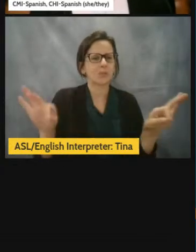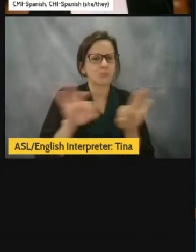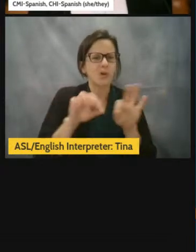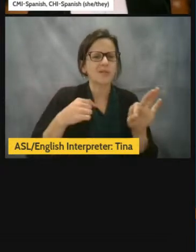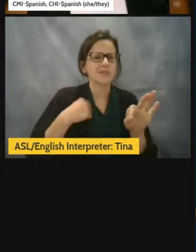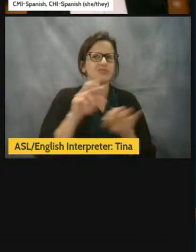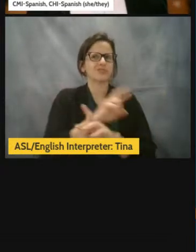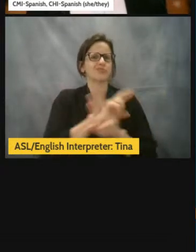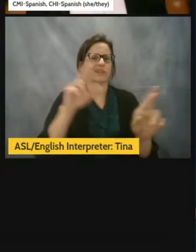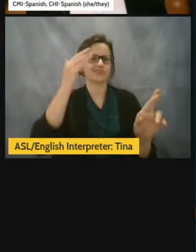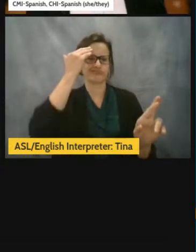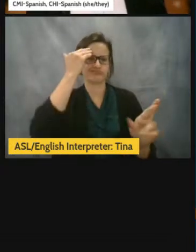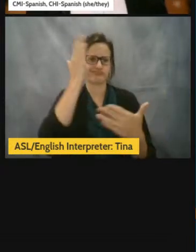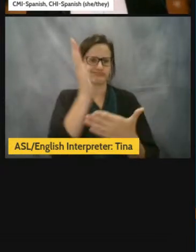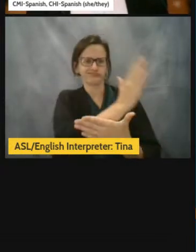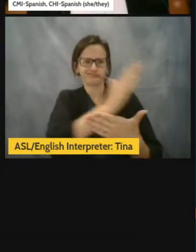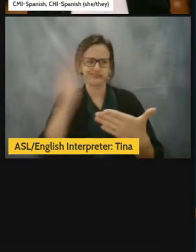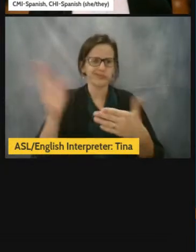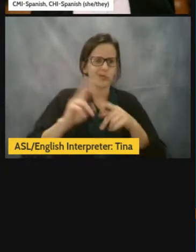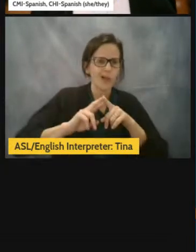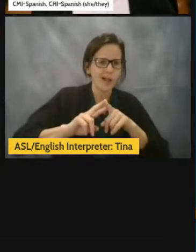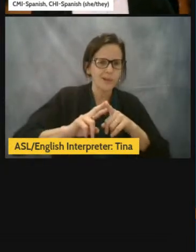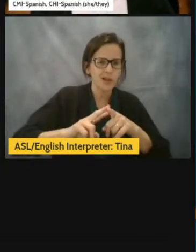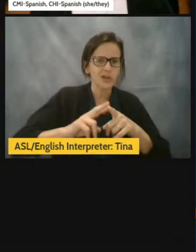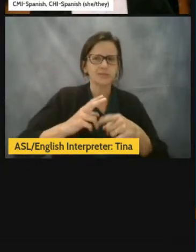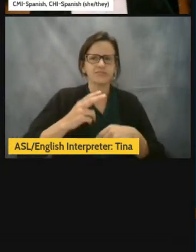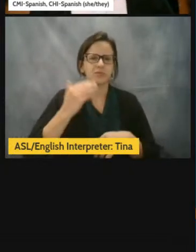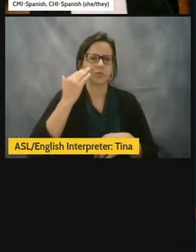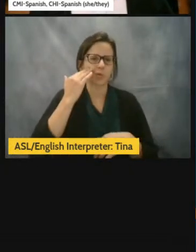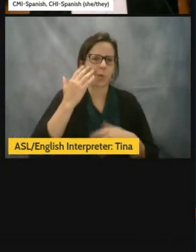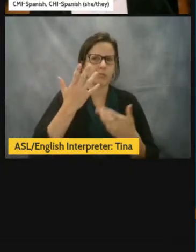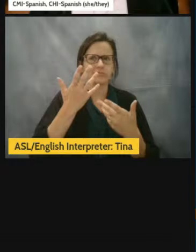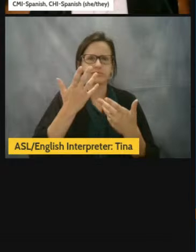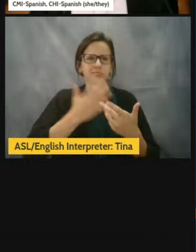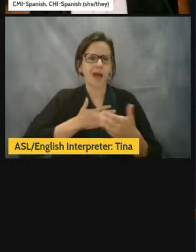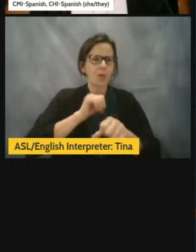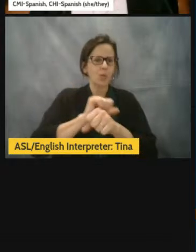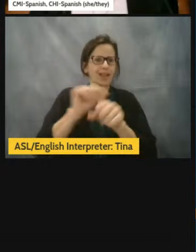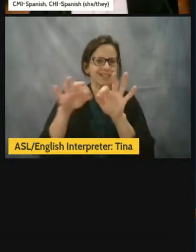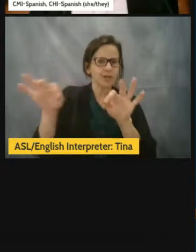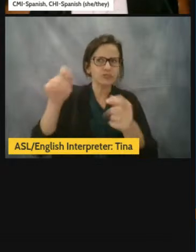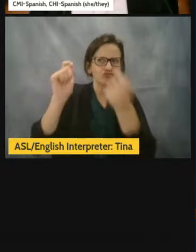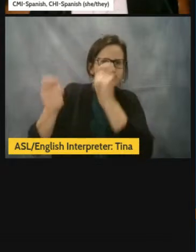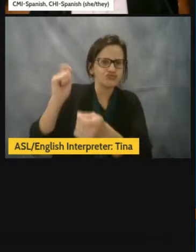of vocabulary and stay up to date on changes in my working languages.